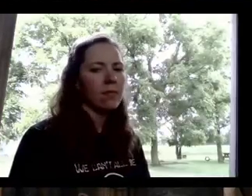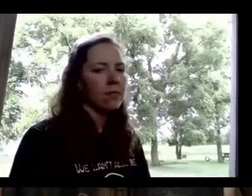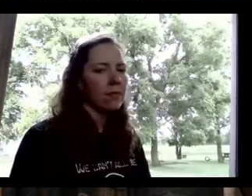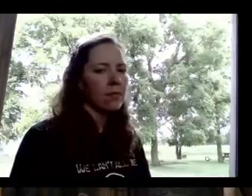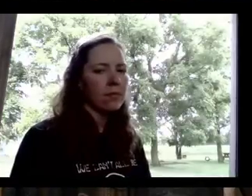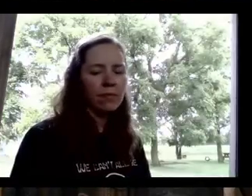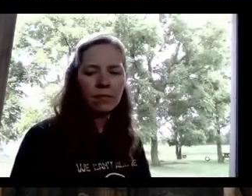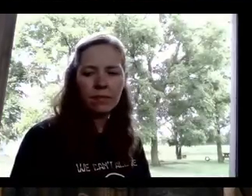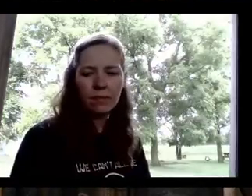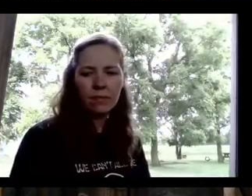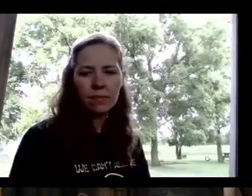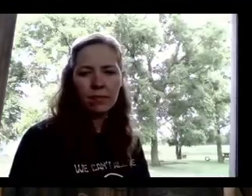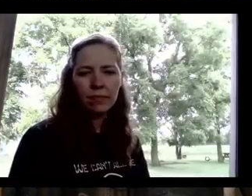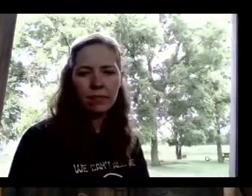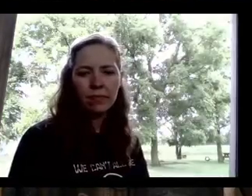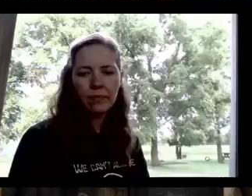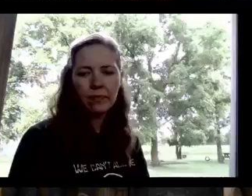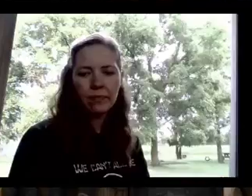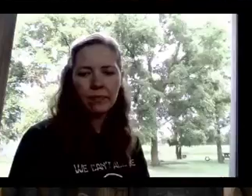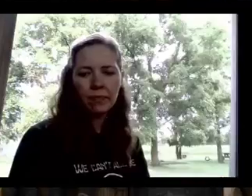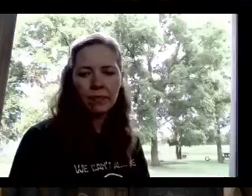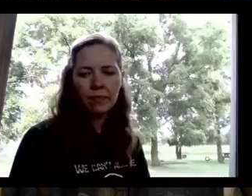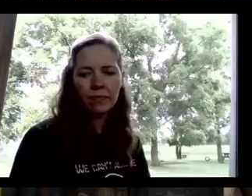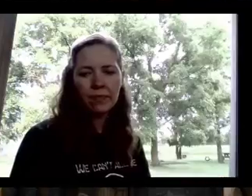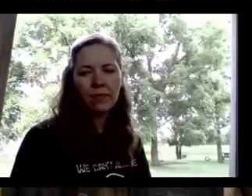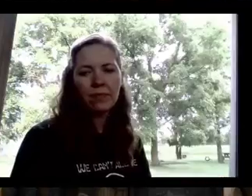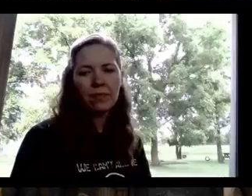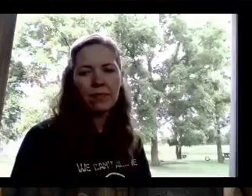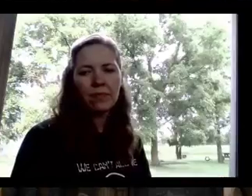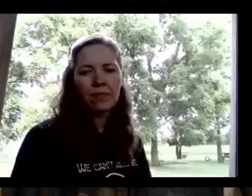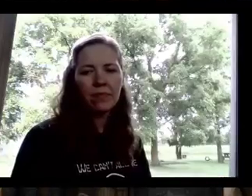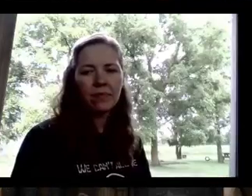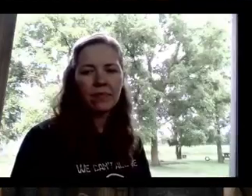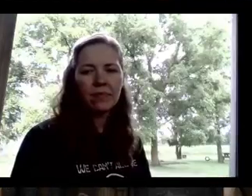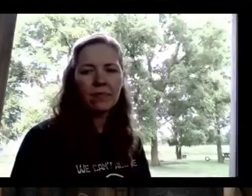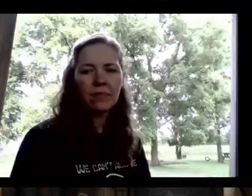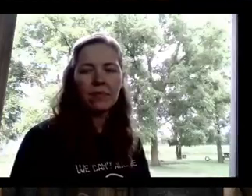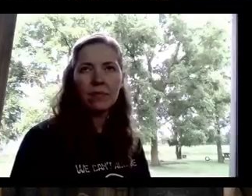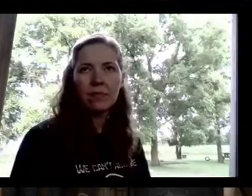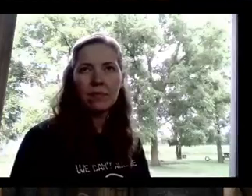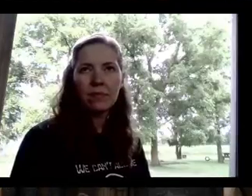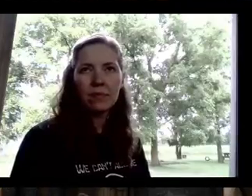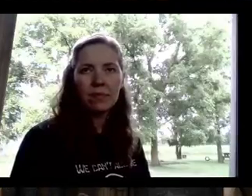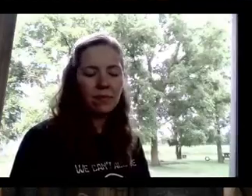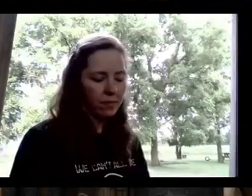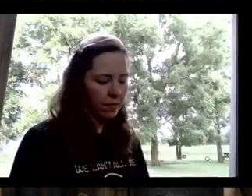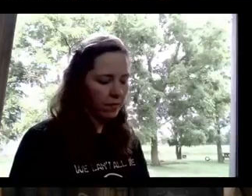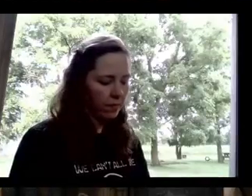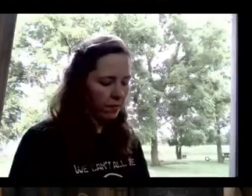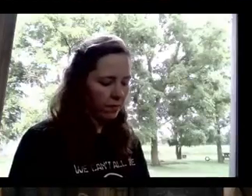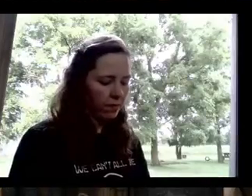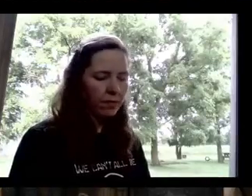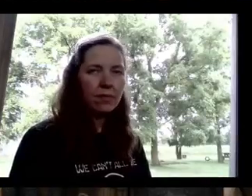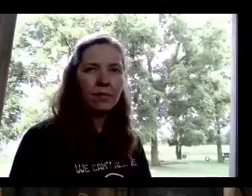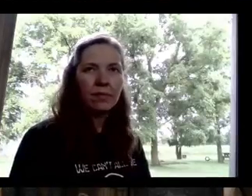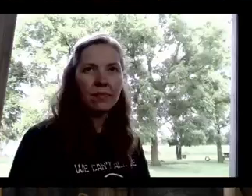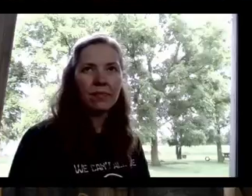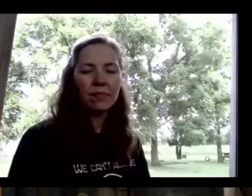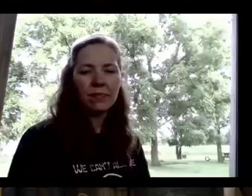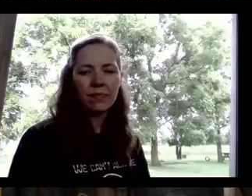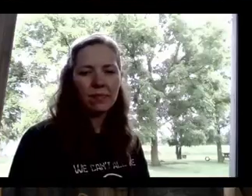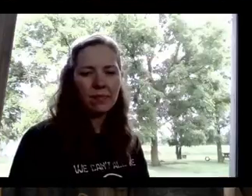obviously, if the smiths of old would have a large chunk of wrought iron to start with, they would have just used the large chunk of wrought iron